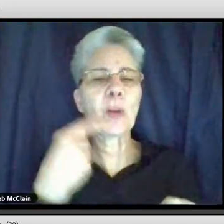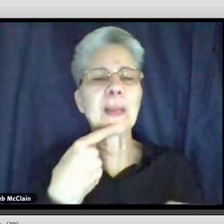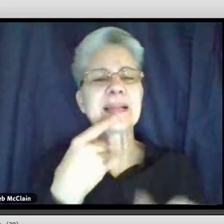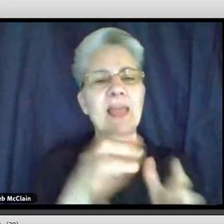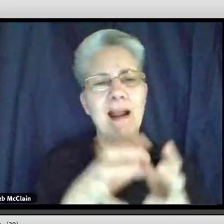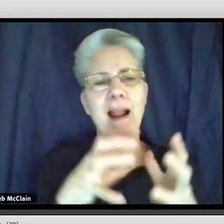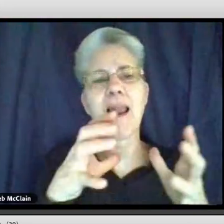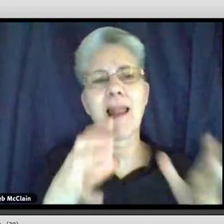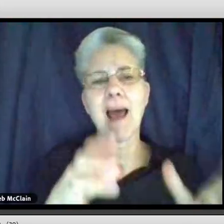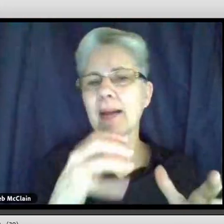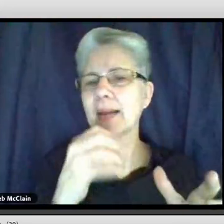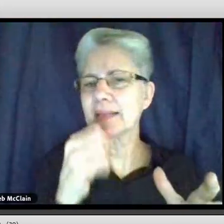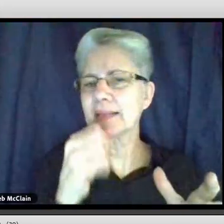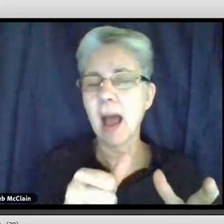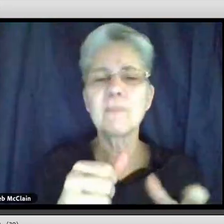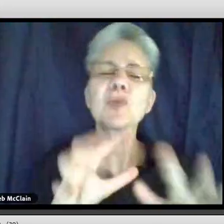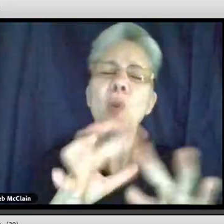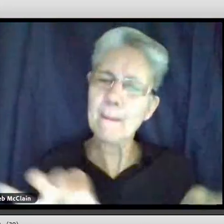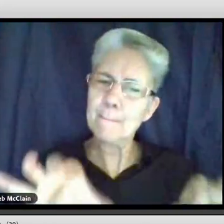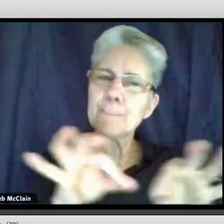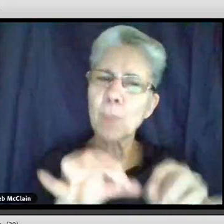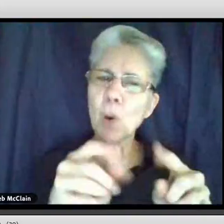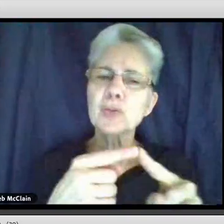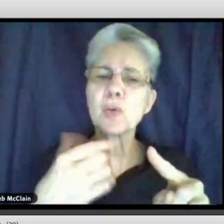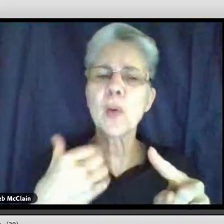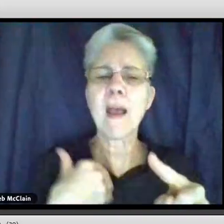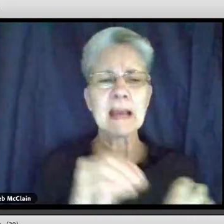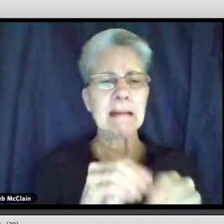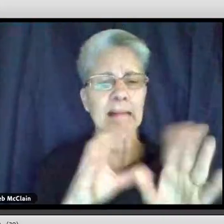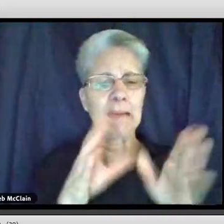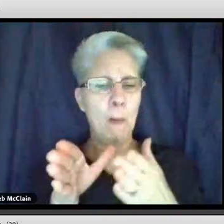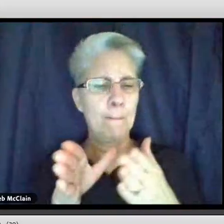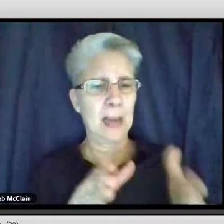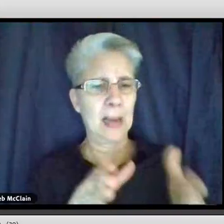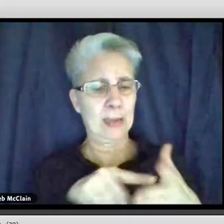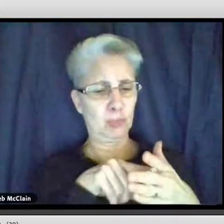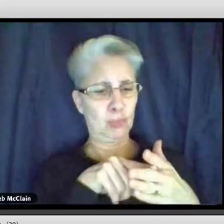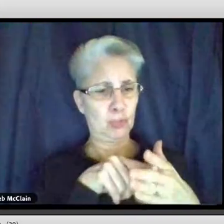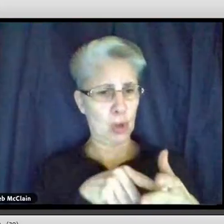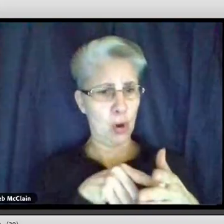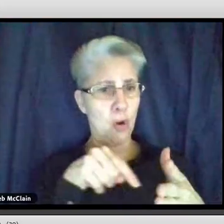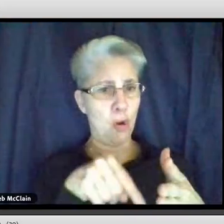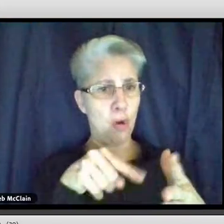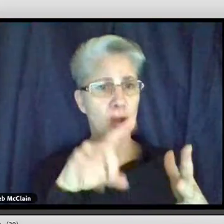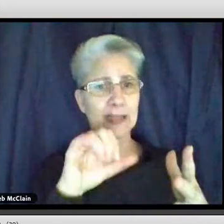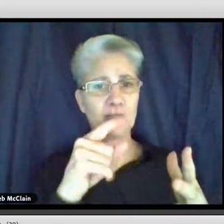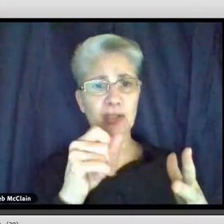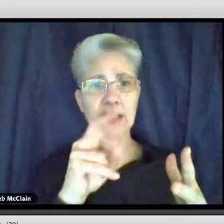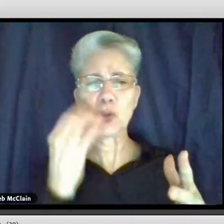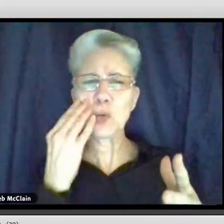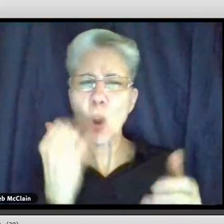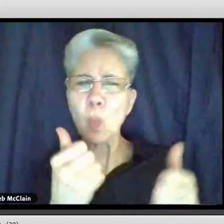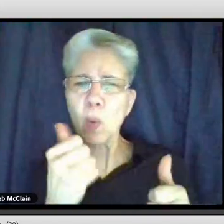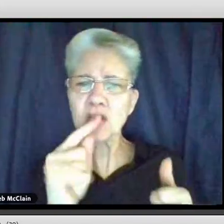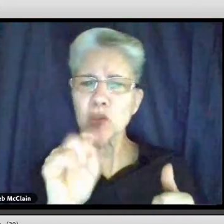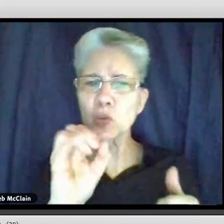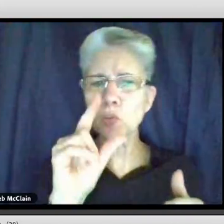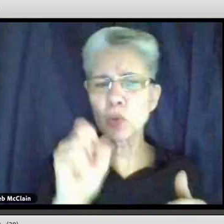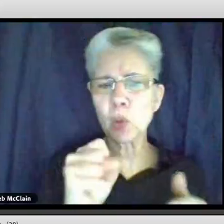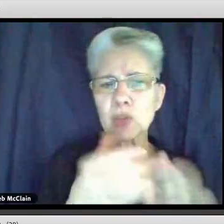webinar. So it's really important to have a clear plan for digitization so that you know what tools you need in order to